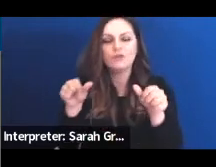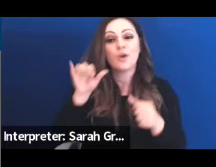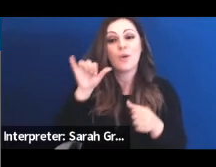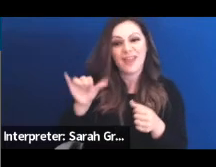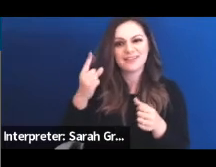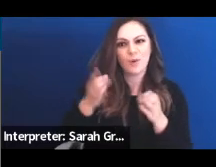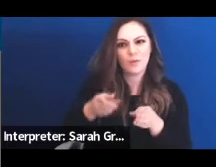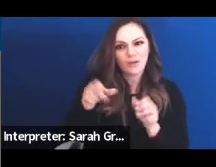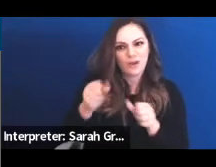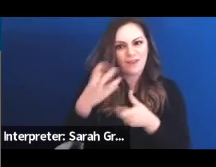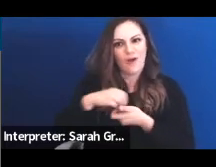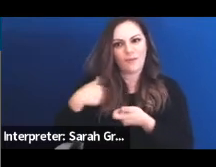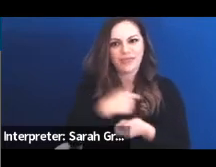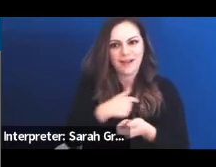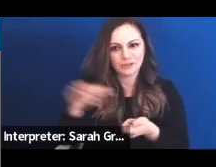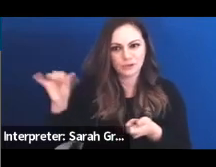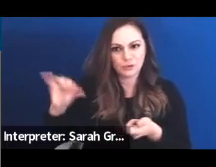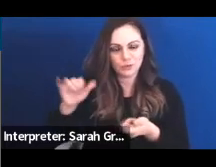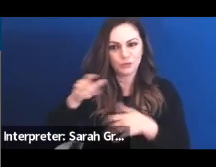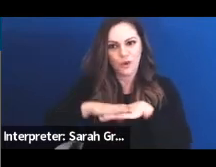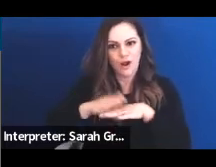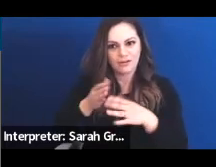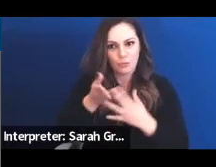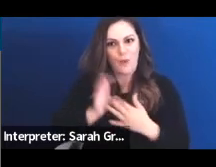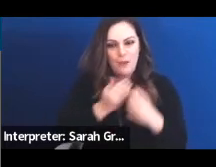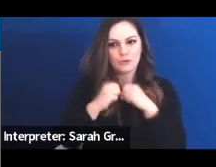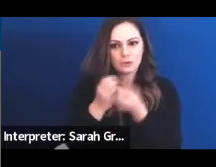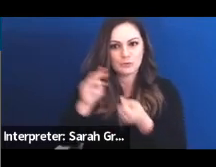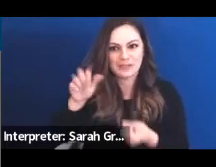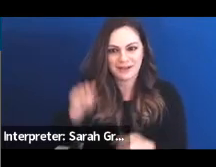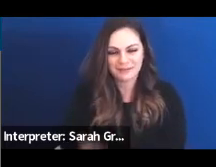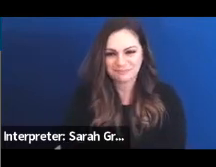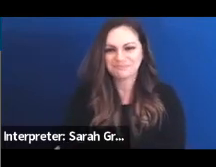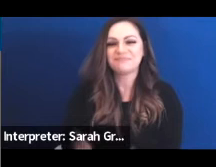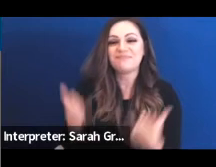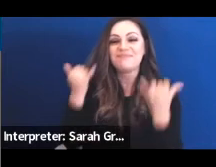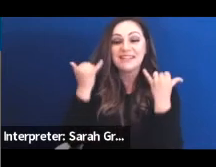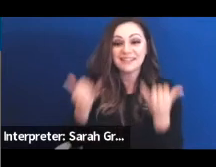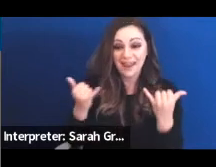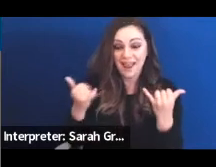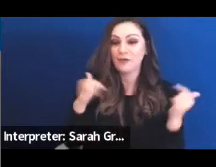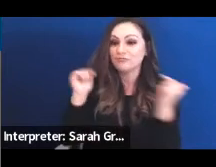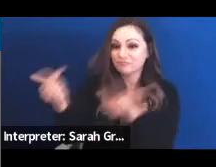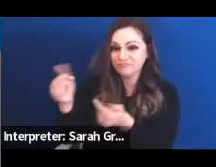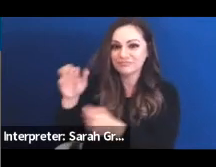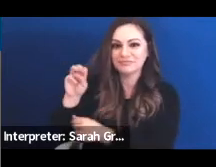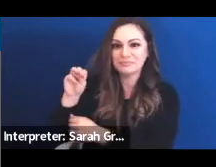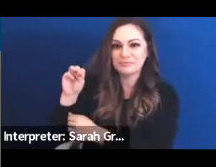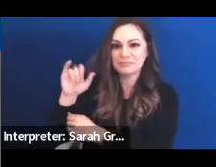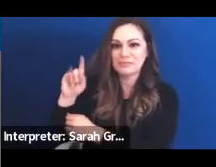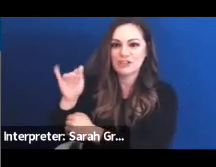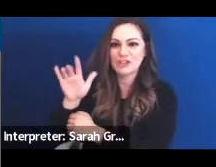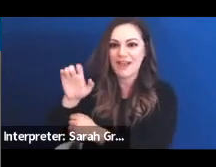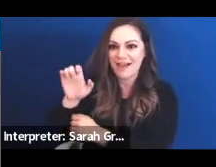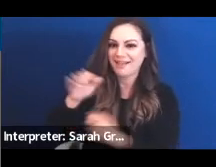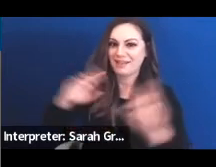social media pages as well. And with that, I will pass it back over to Michelle so that we can get to our